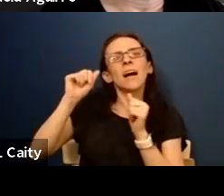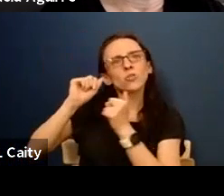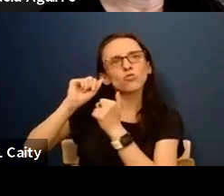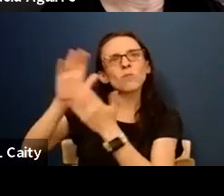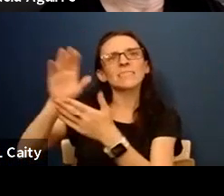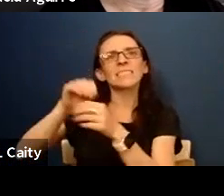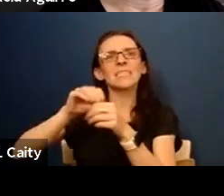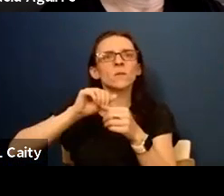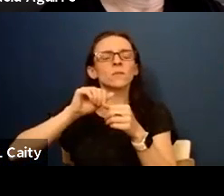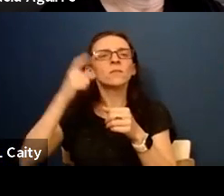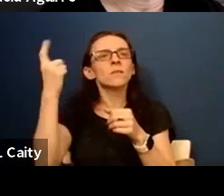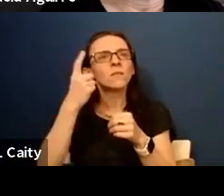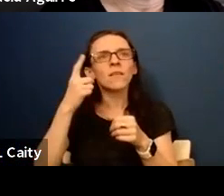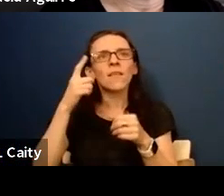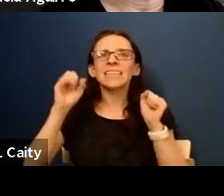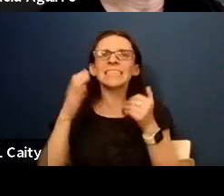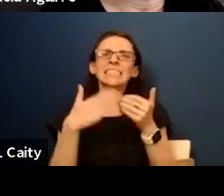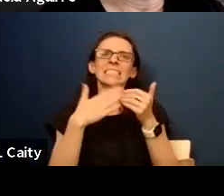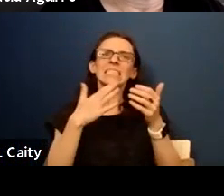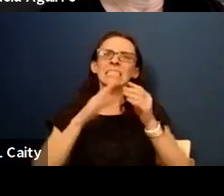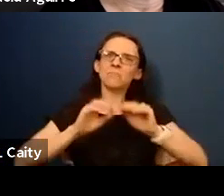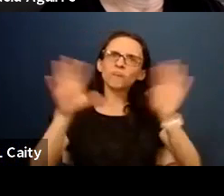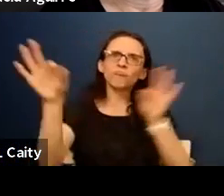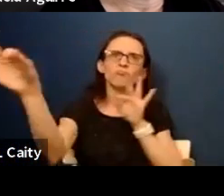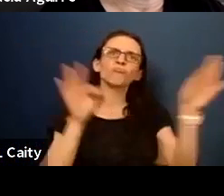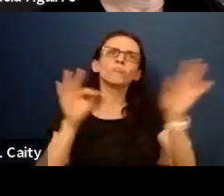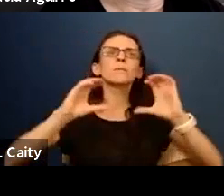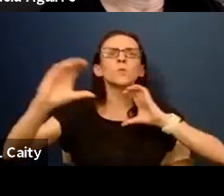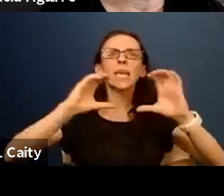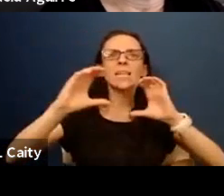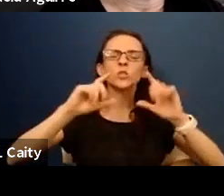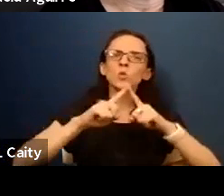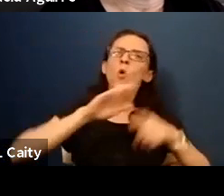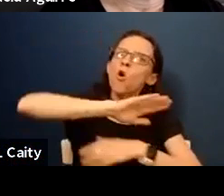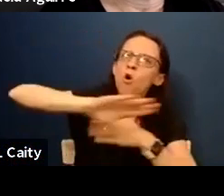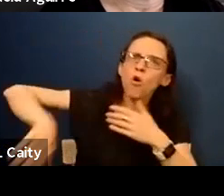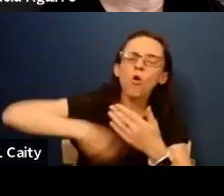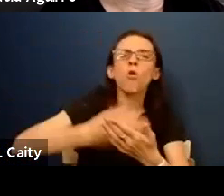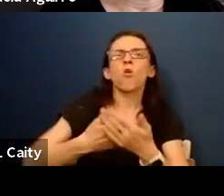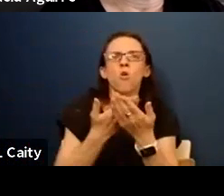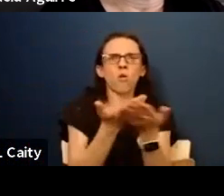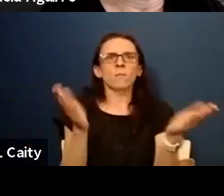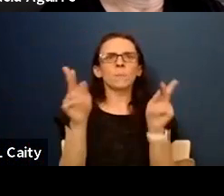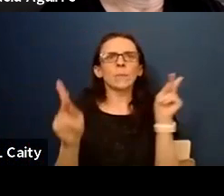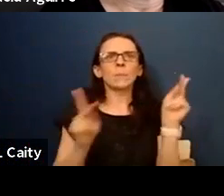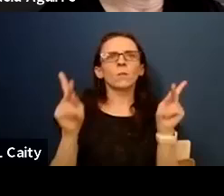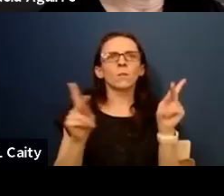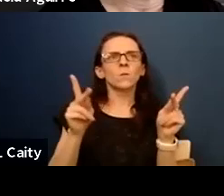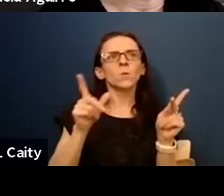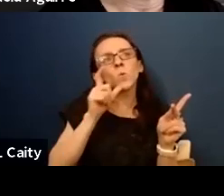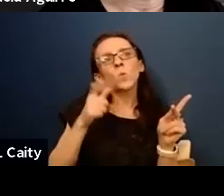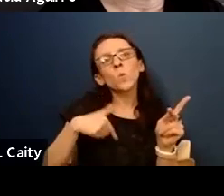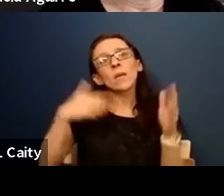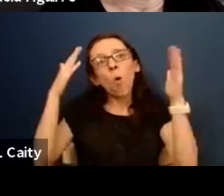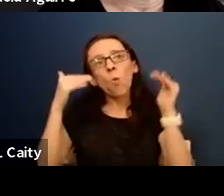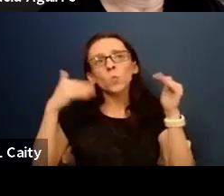be easily communicated to all of the parties that we're hopeful we can